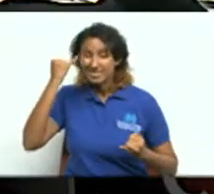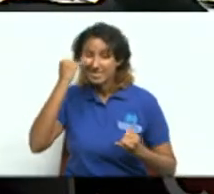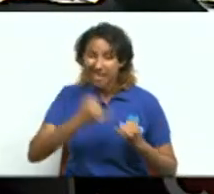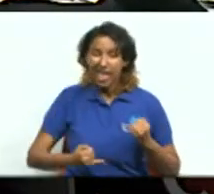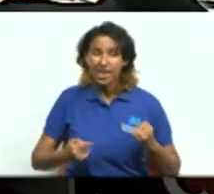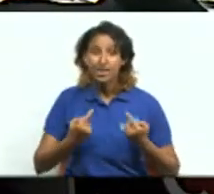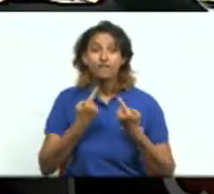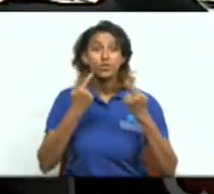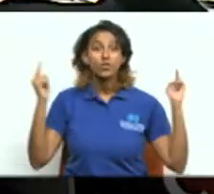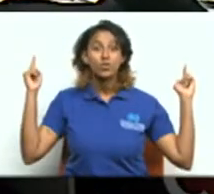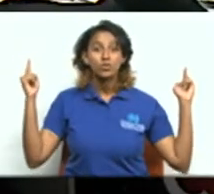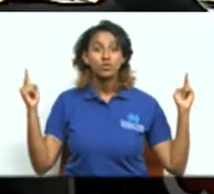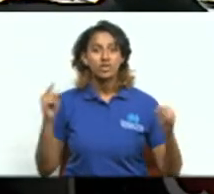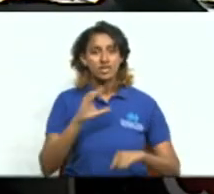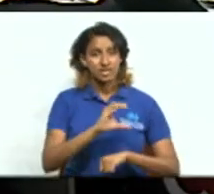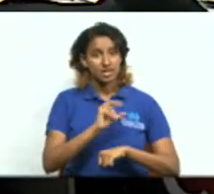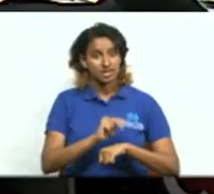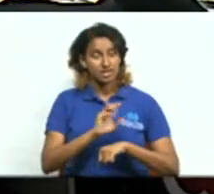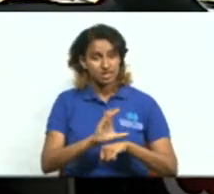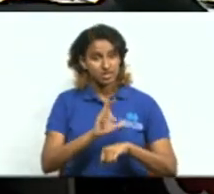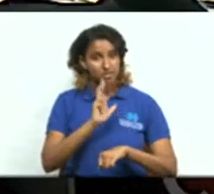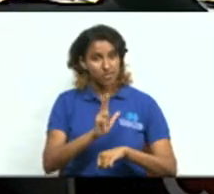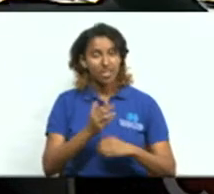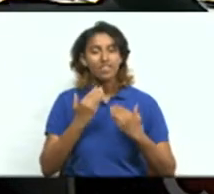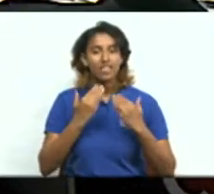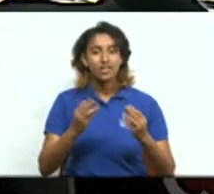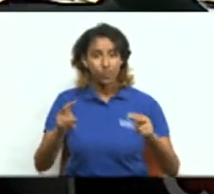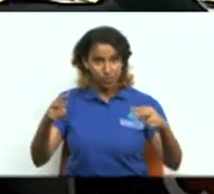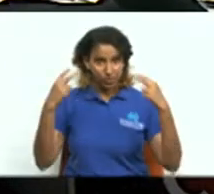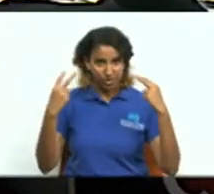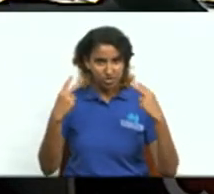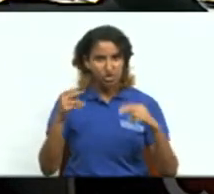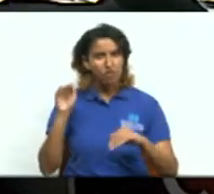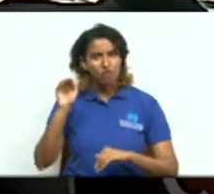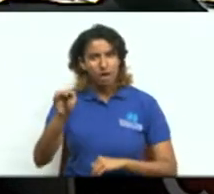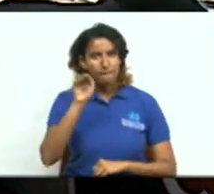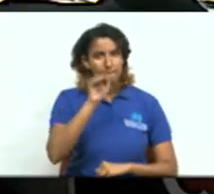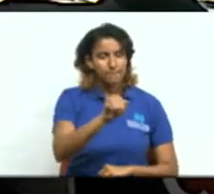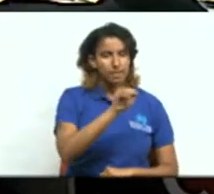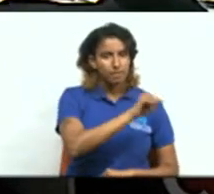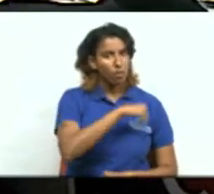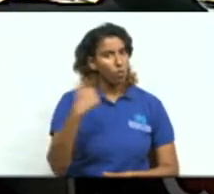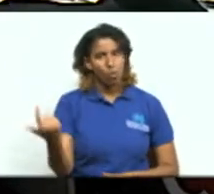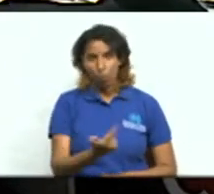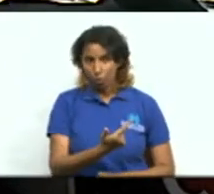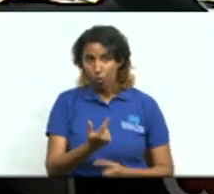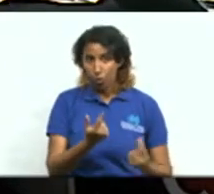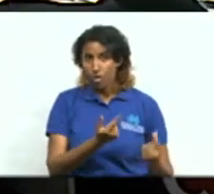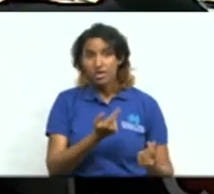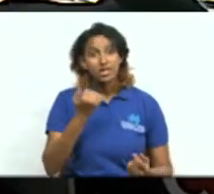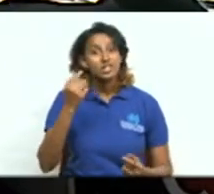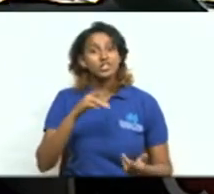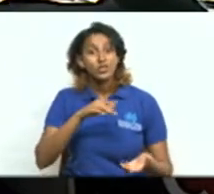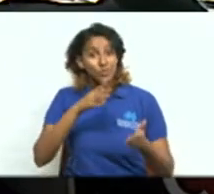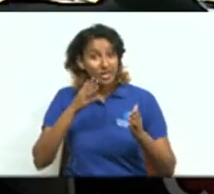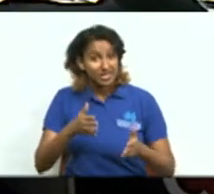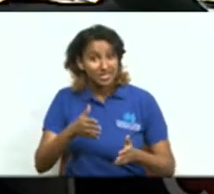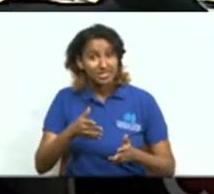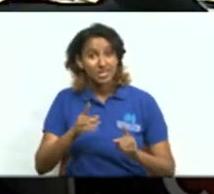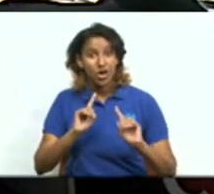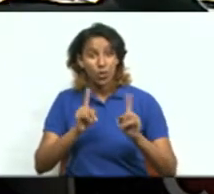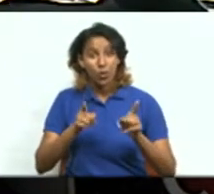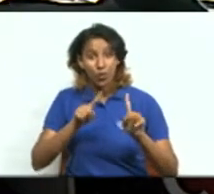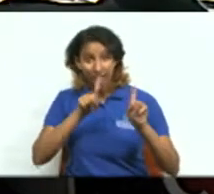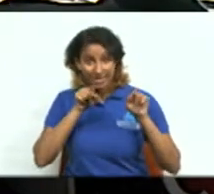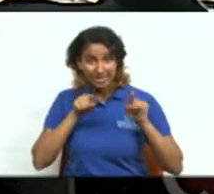on CNC3. Thanks for watching. And as we leave you, let's remind you all to all our SCA students, we would like to wish you good luck and